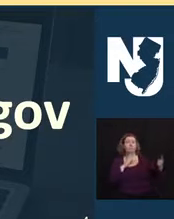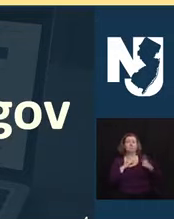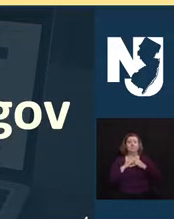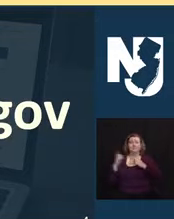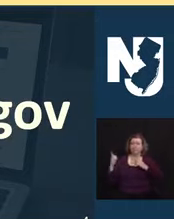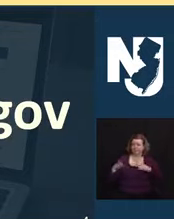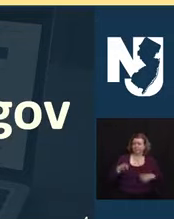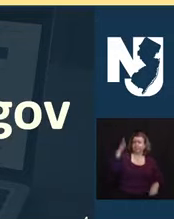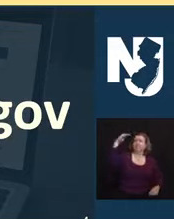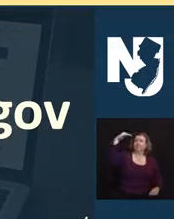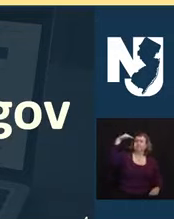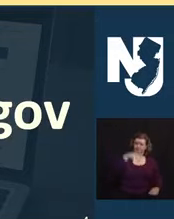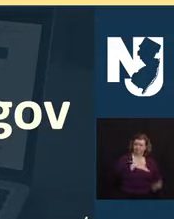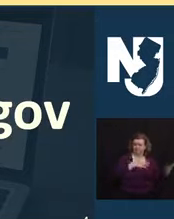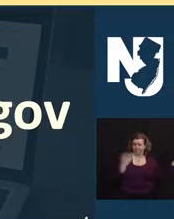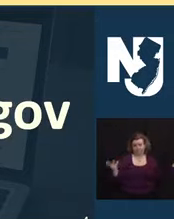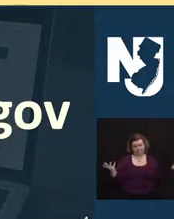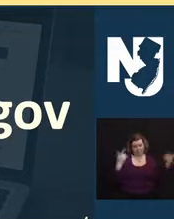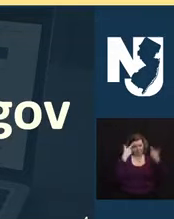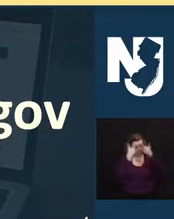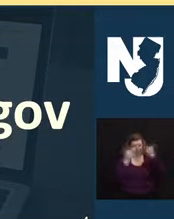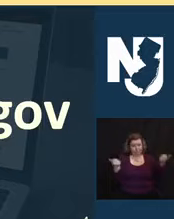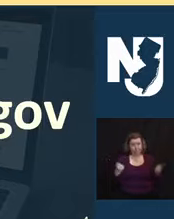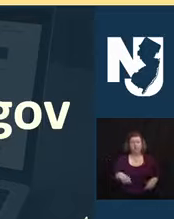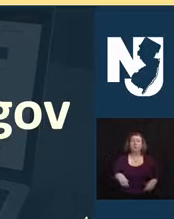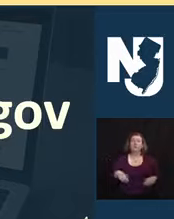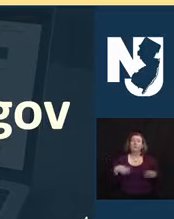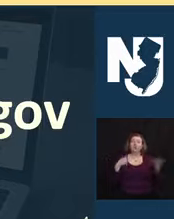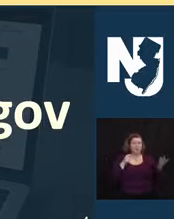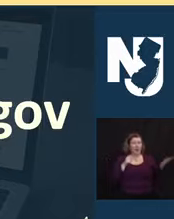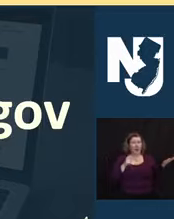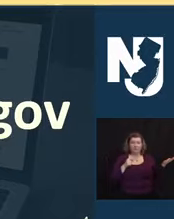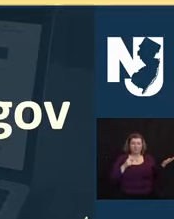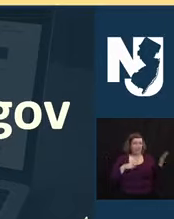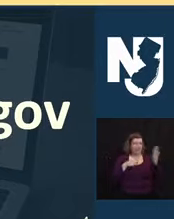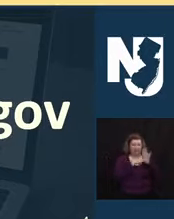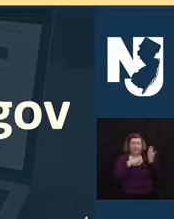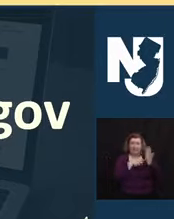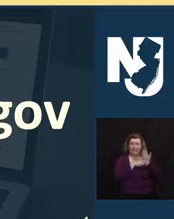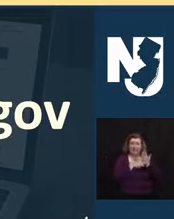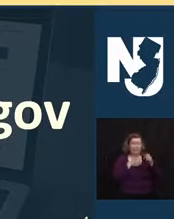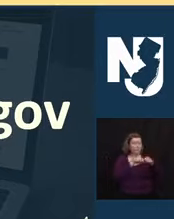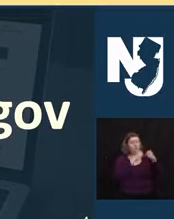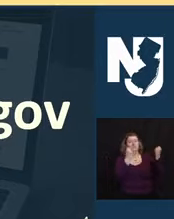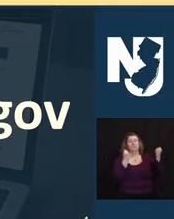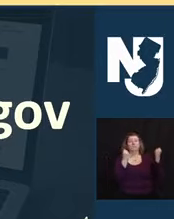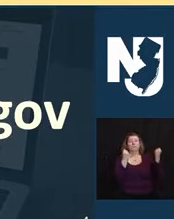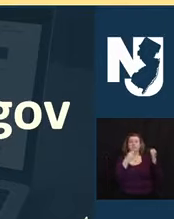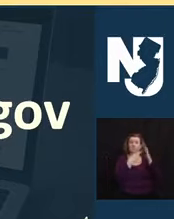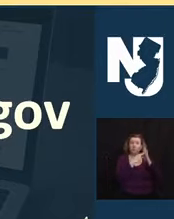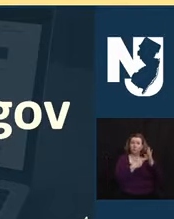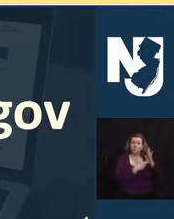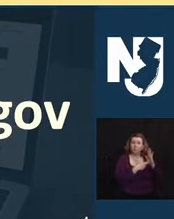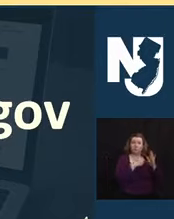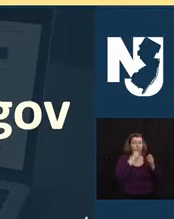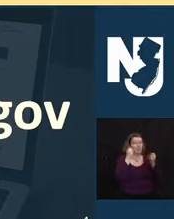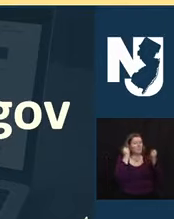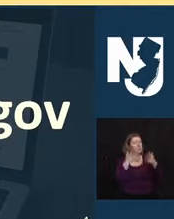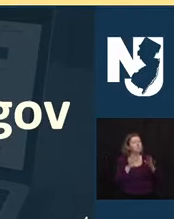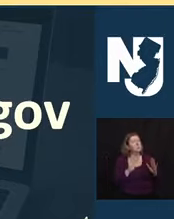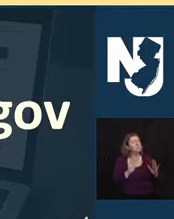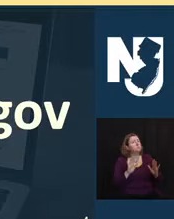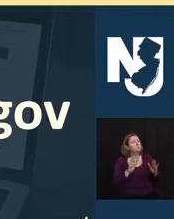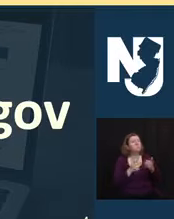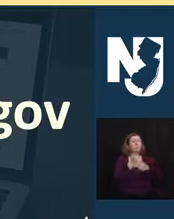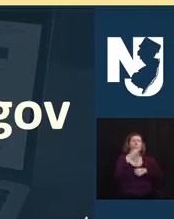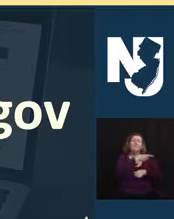the compliance violations are not that significant. So most proprietors, by the tens of thousands, are doing the right thing. We